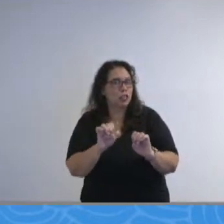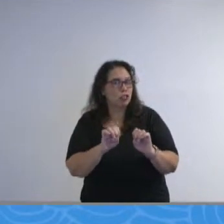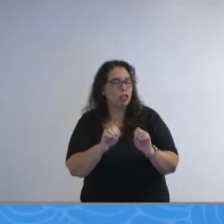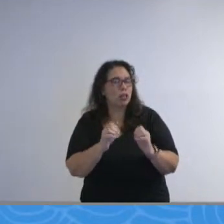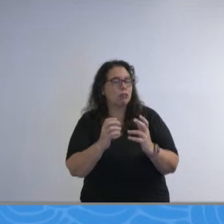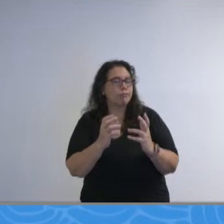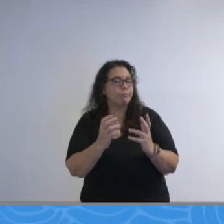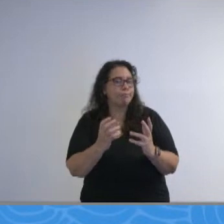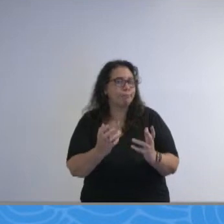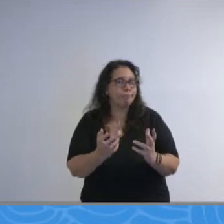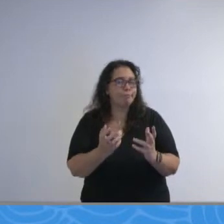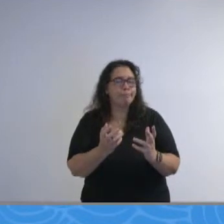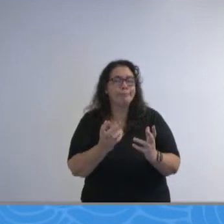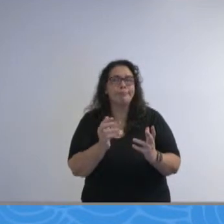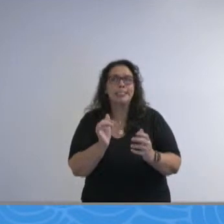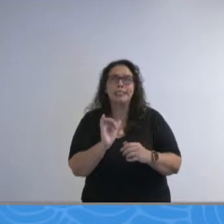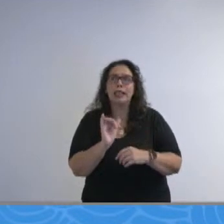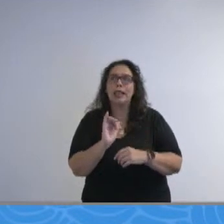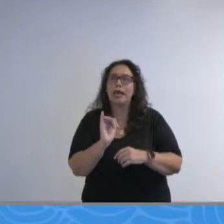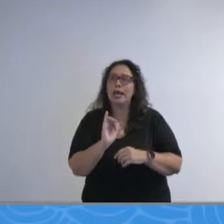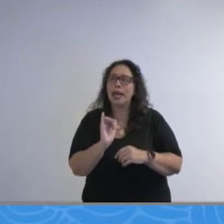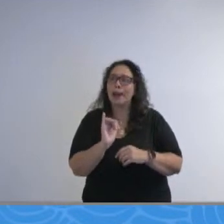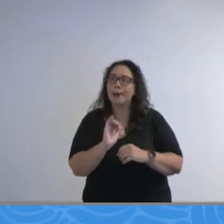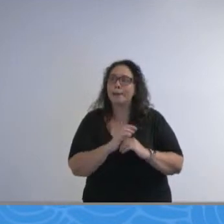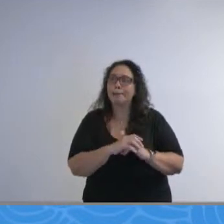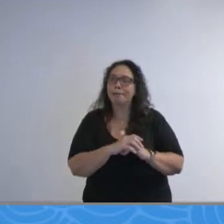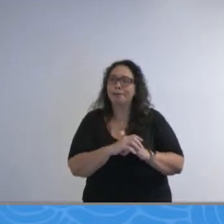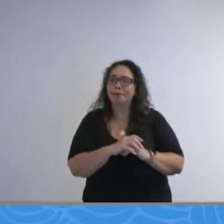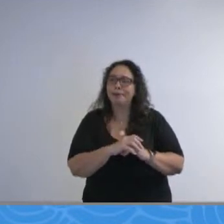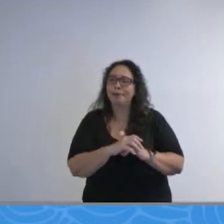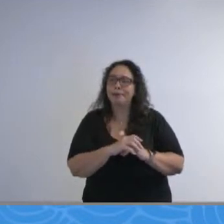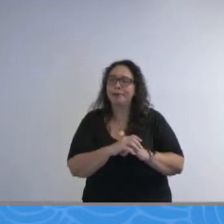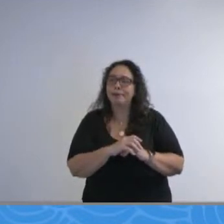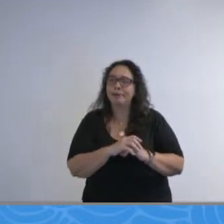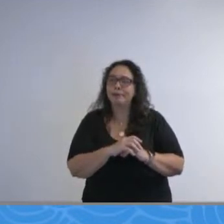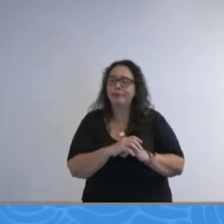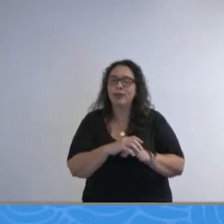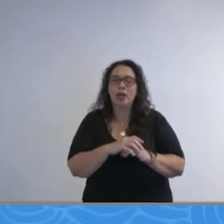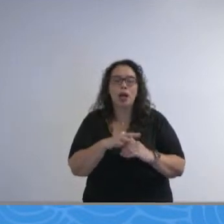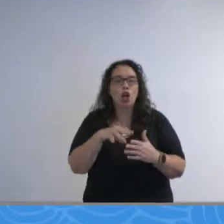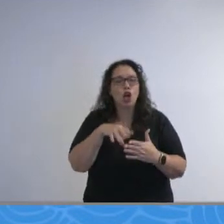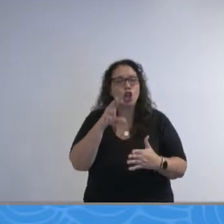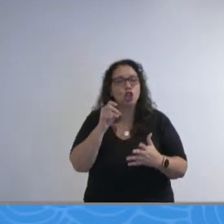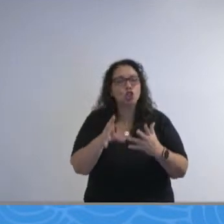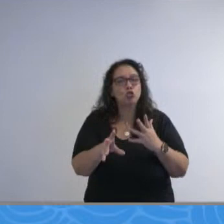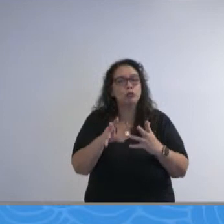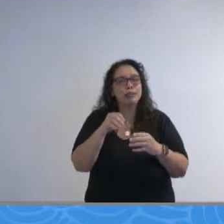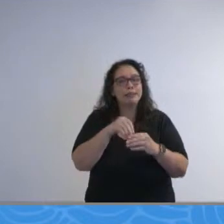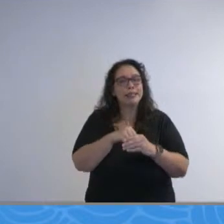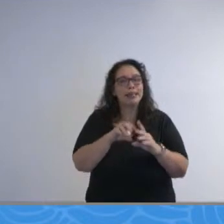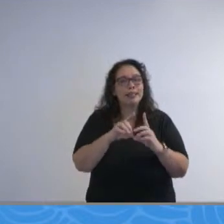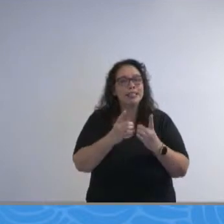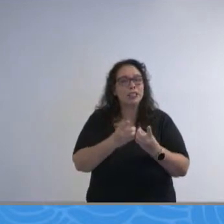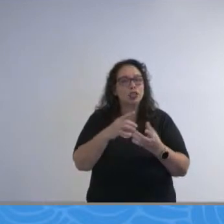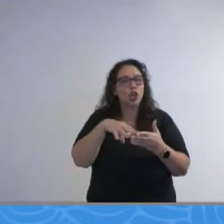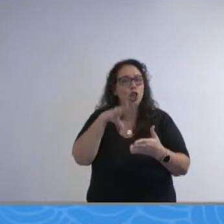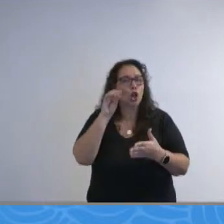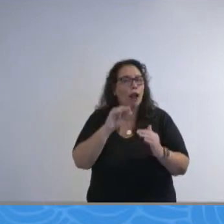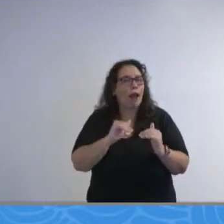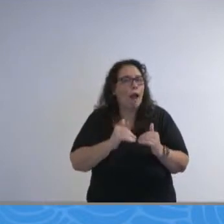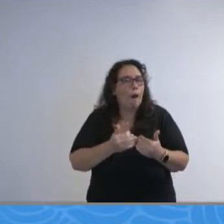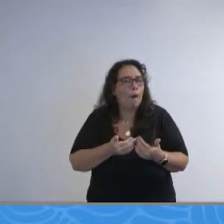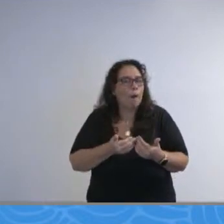brings an alternative, like how do the students in the district are learning. So part of the